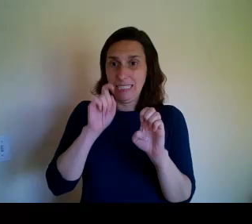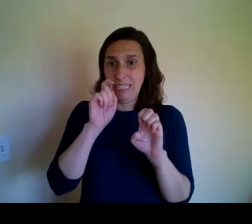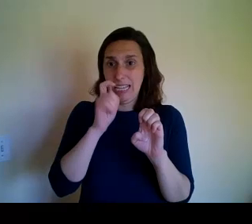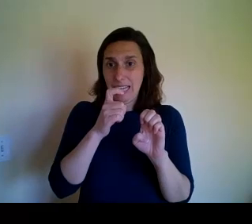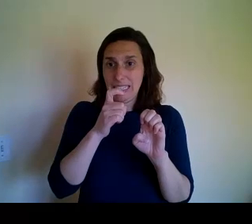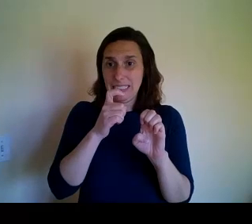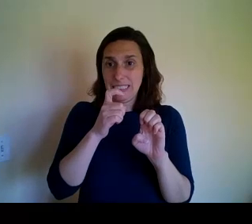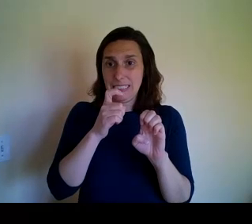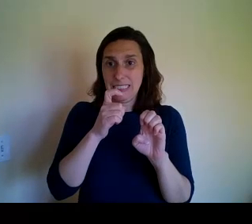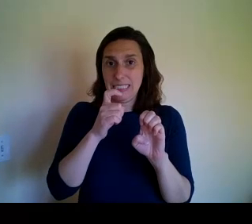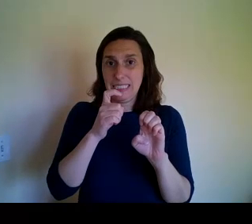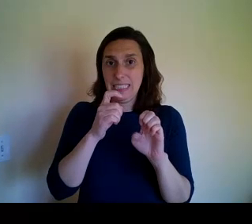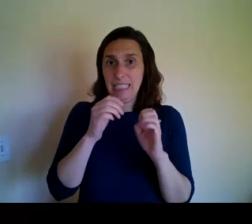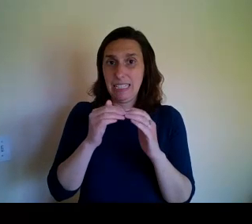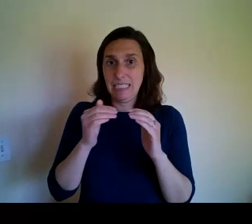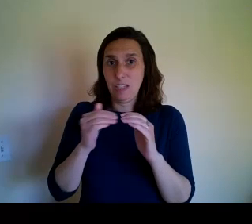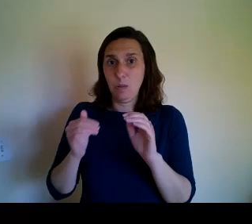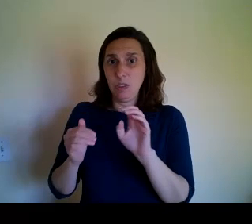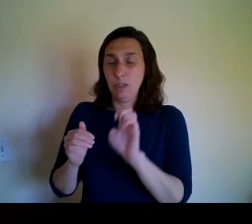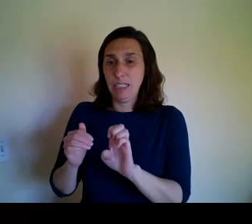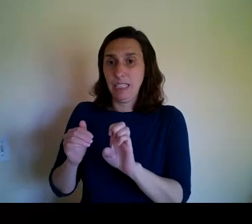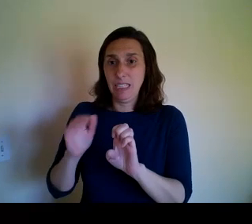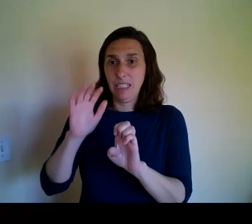is equal to e to the 5.